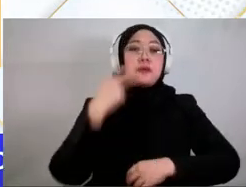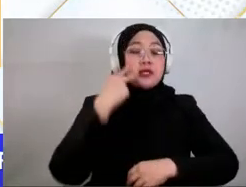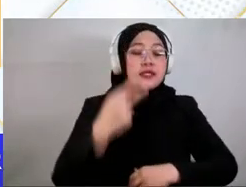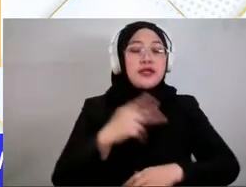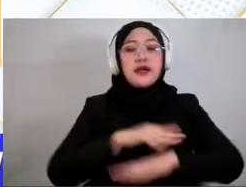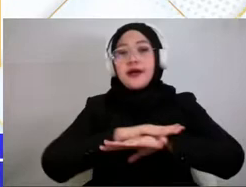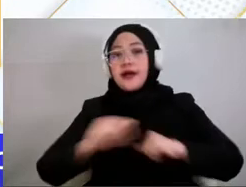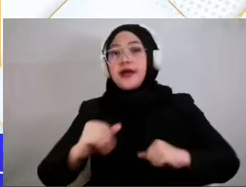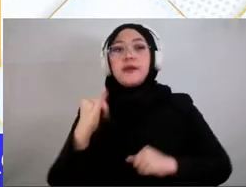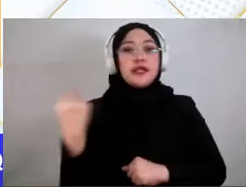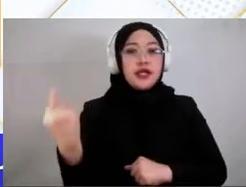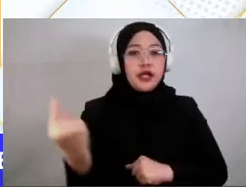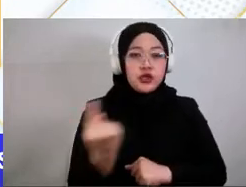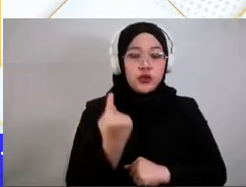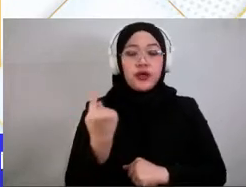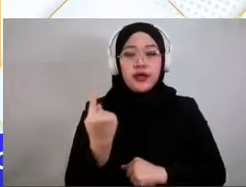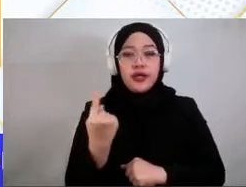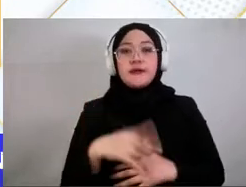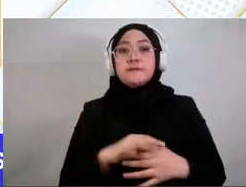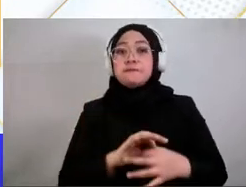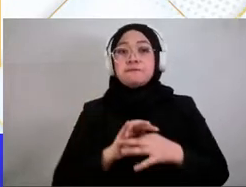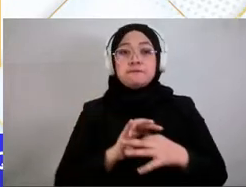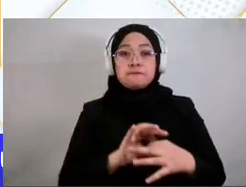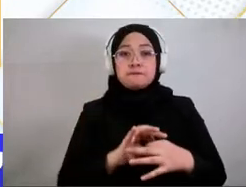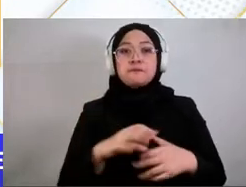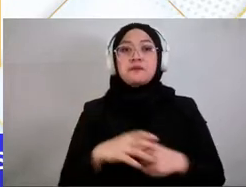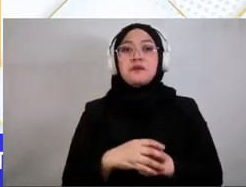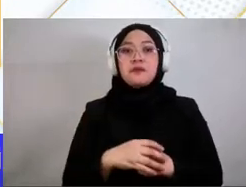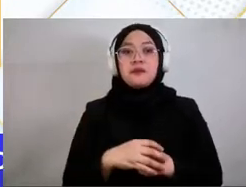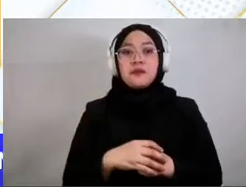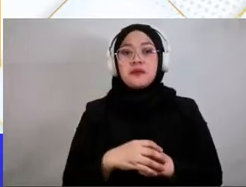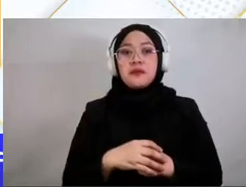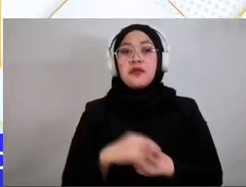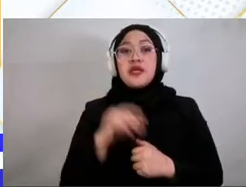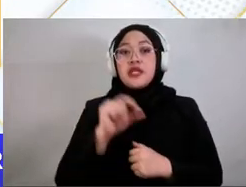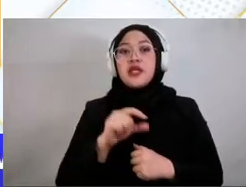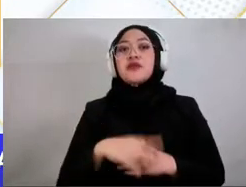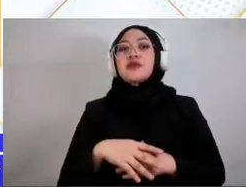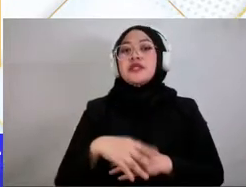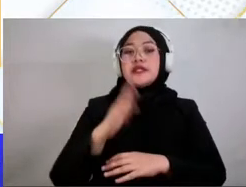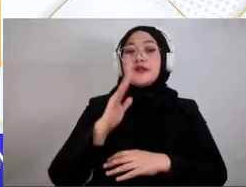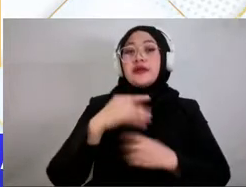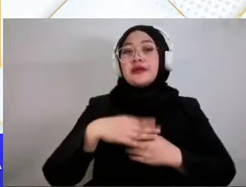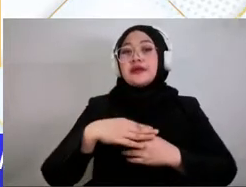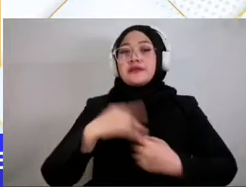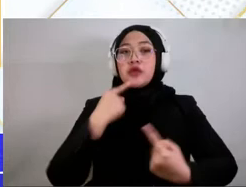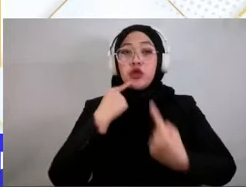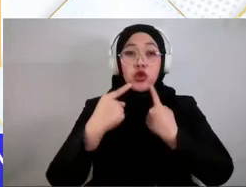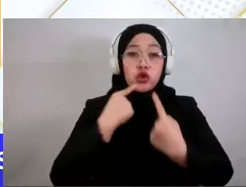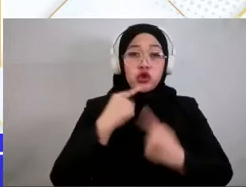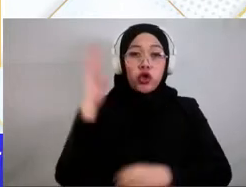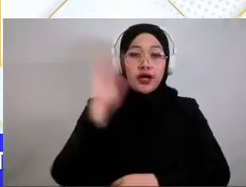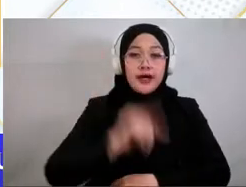operations. And this platform or these discussions or this talk show